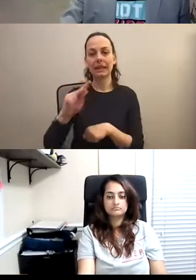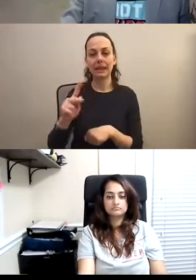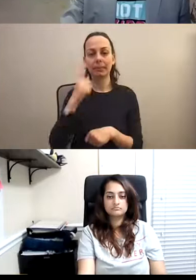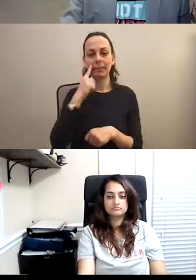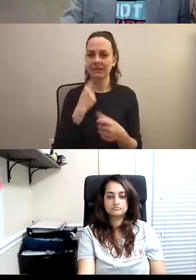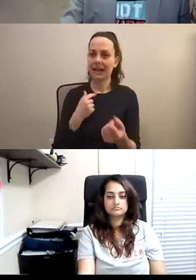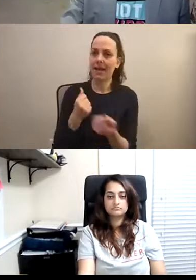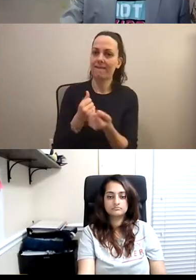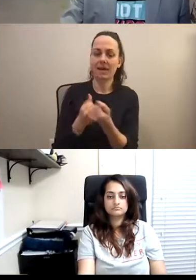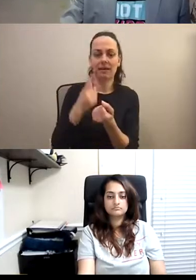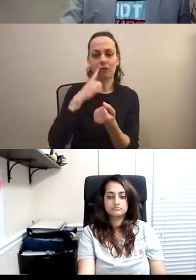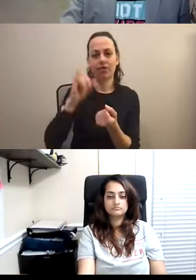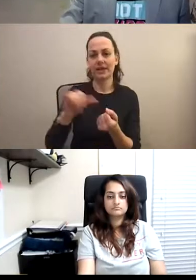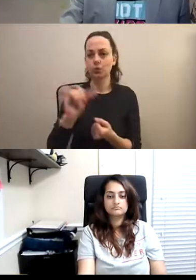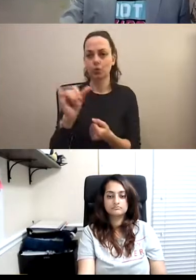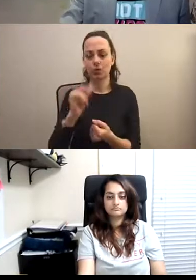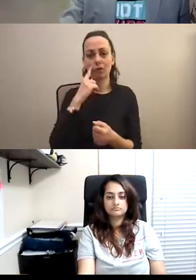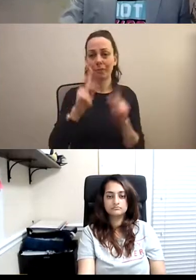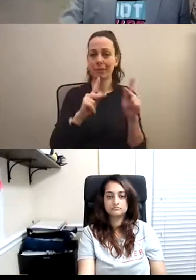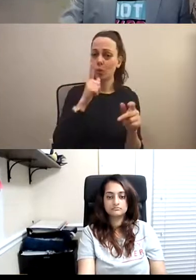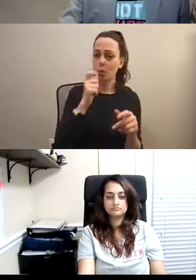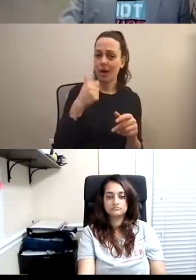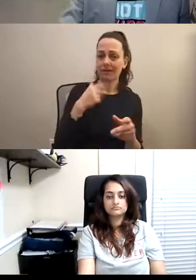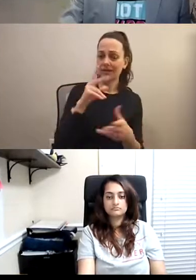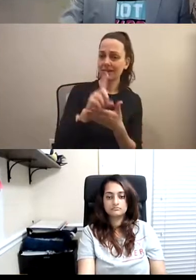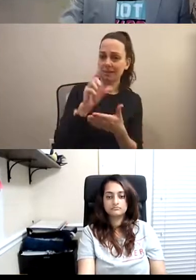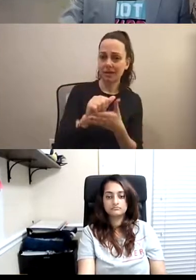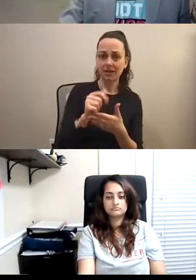for that, as well as for people with disabilities to be able to